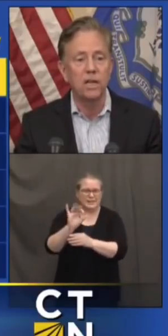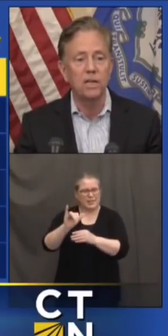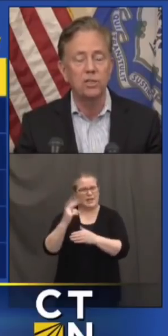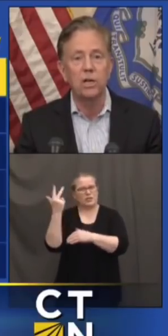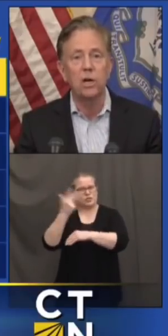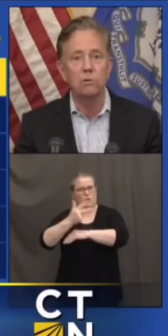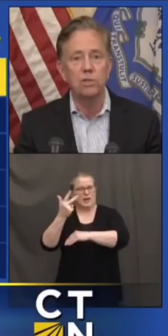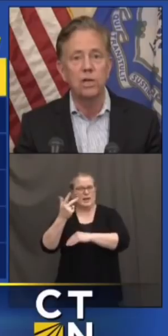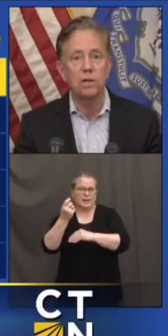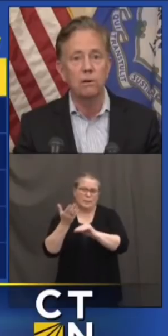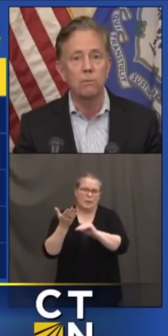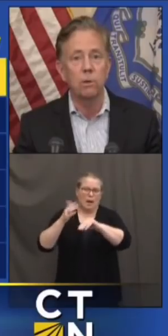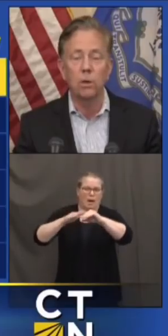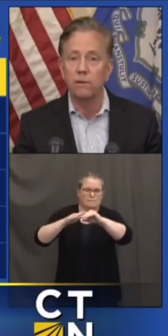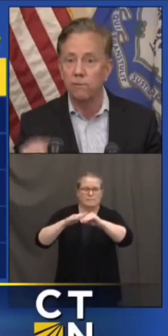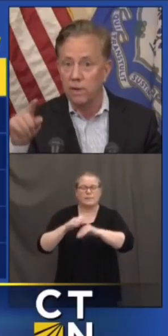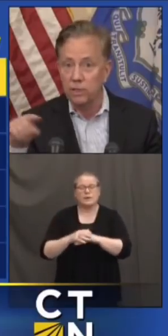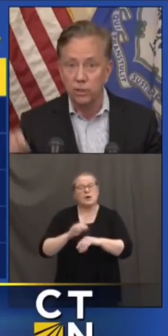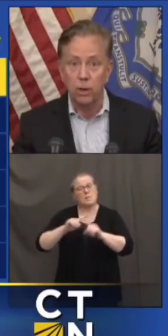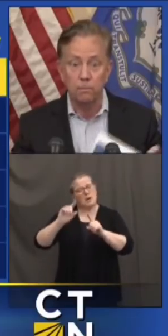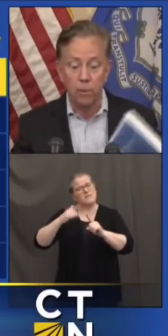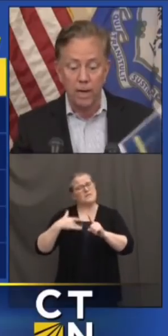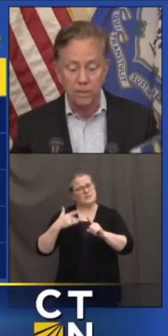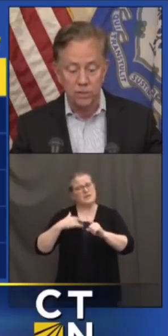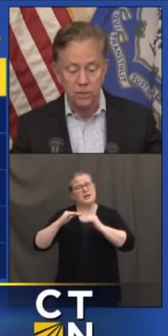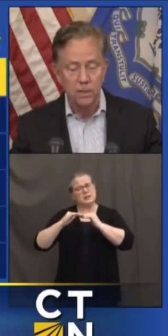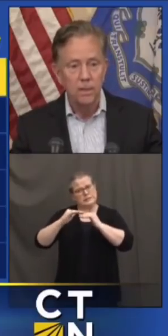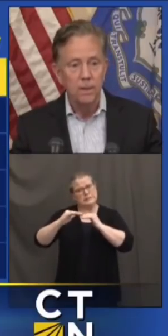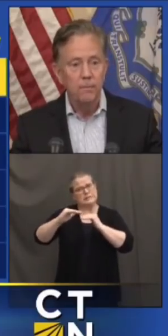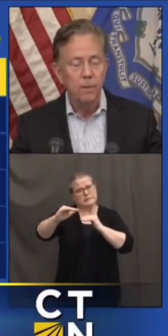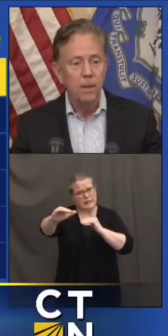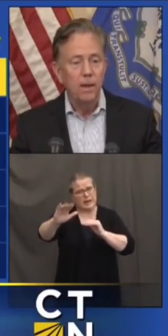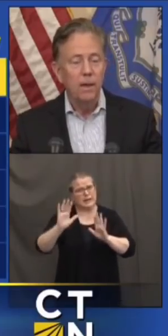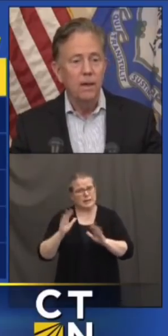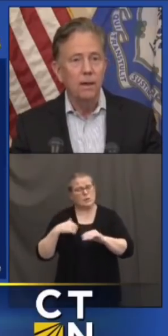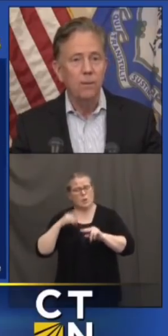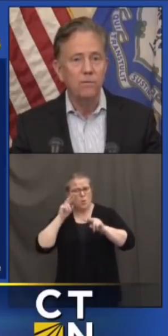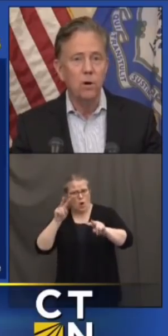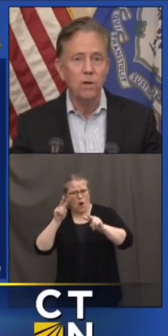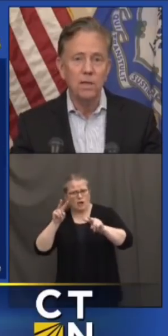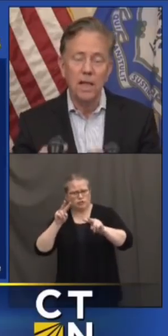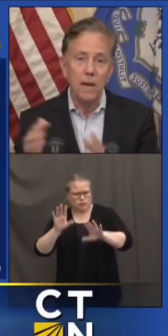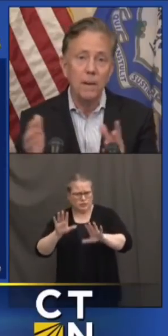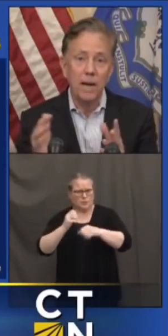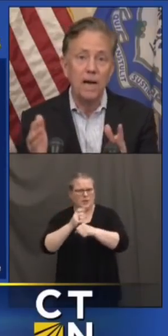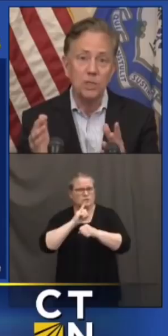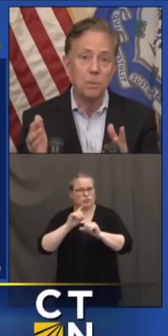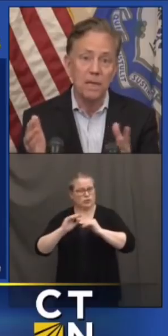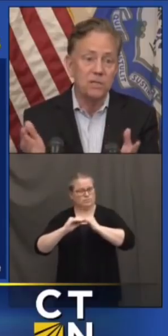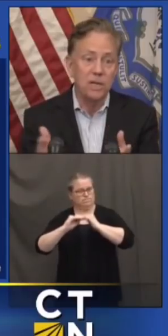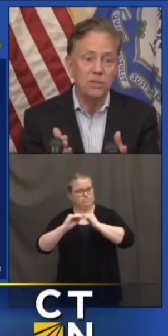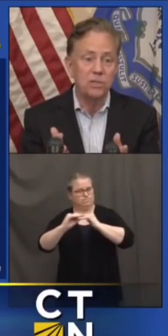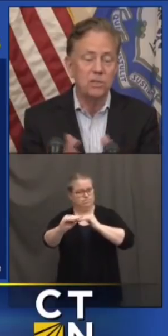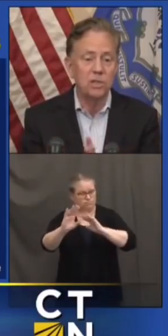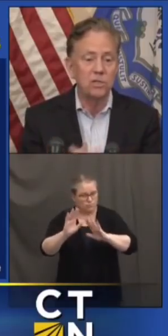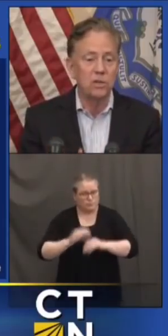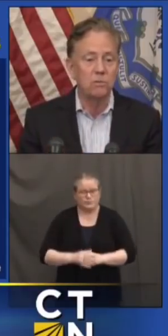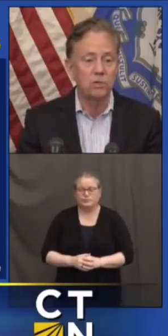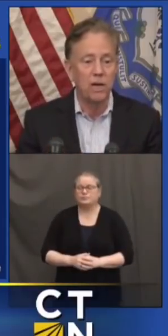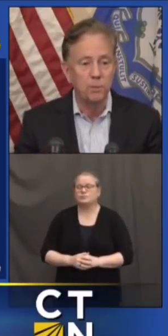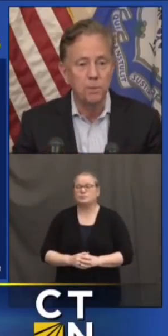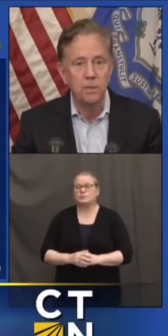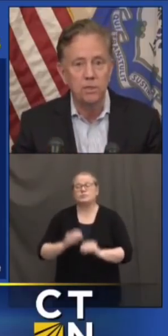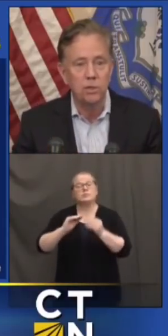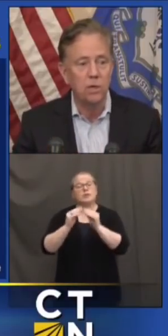it's steady as she goes here. We're looking for any sharp breaks. We've talked a lot about hospitalizations,